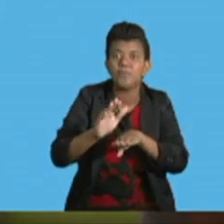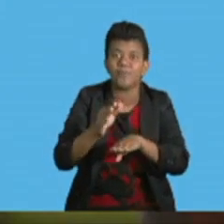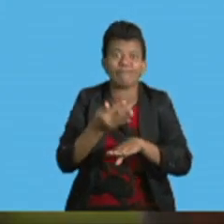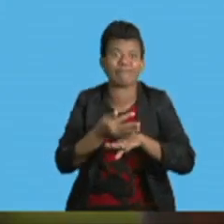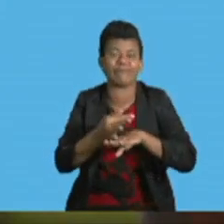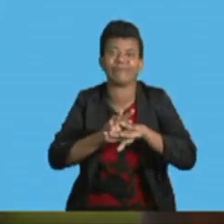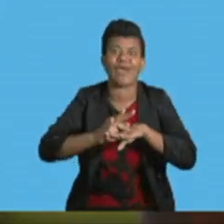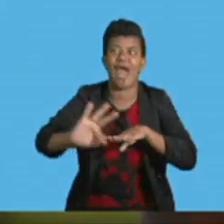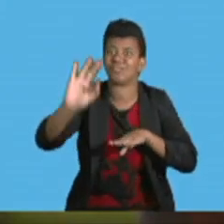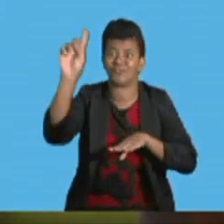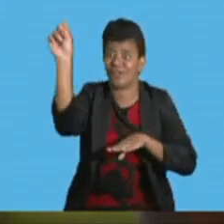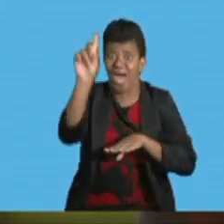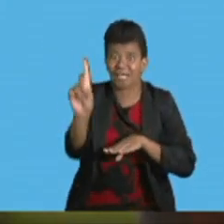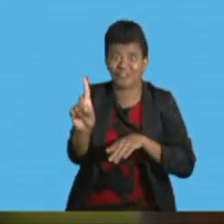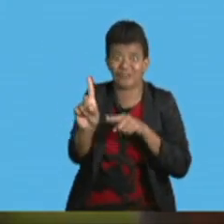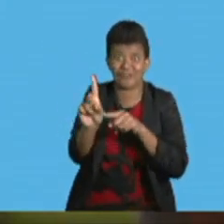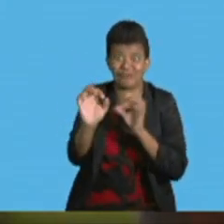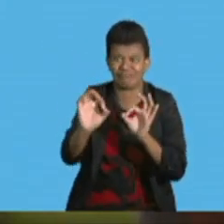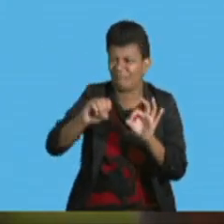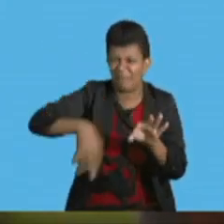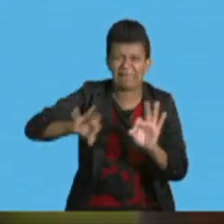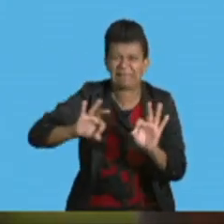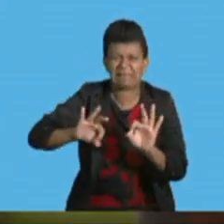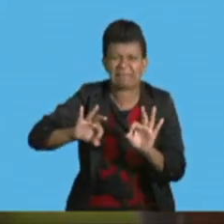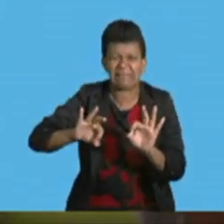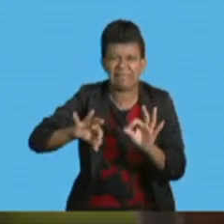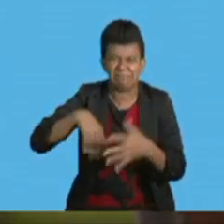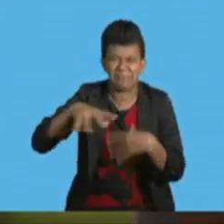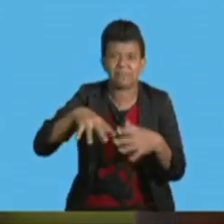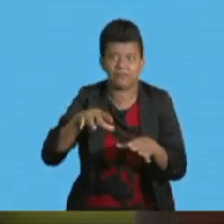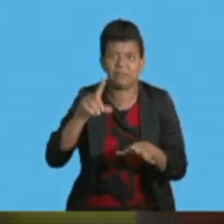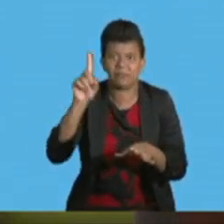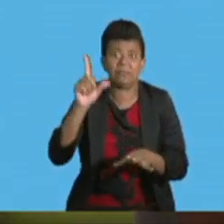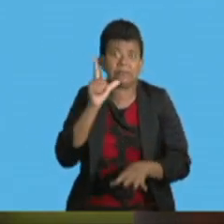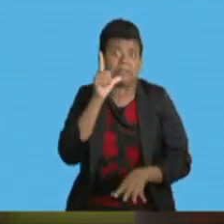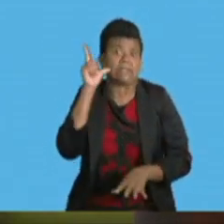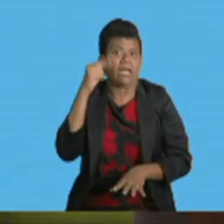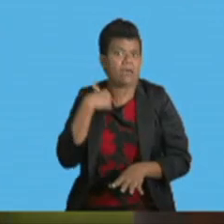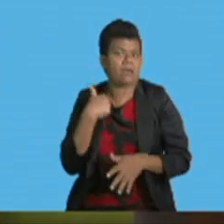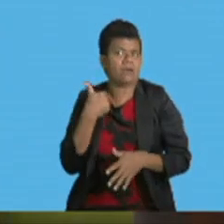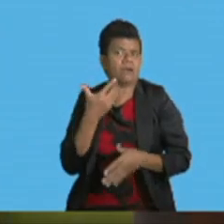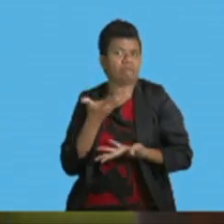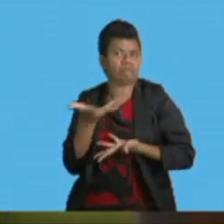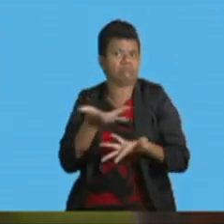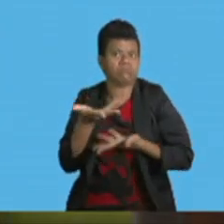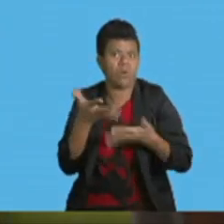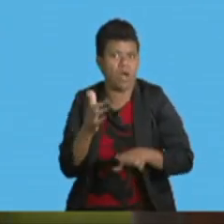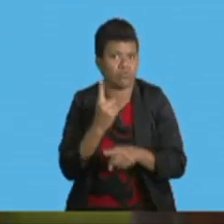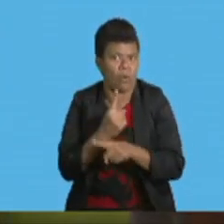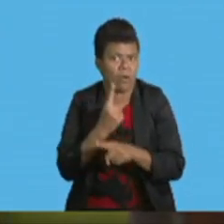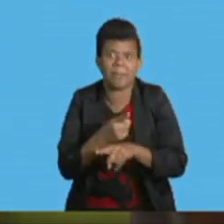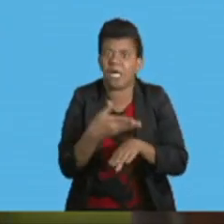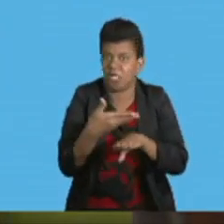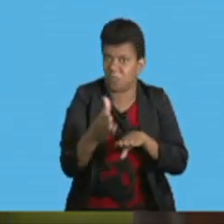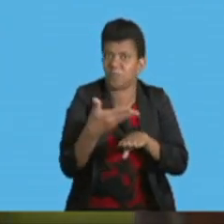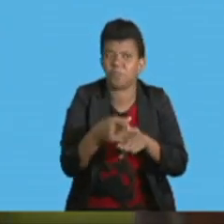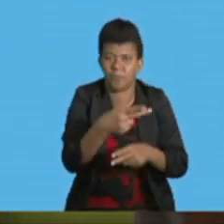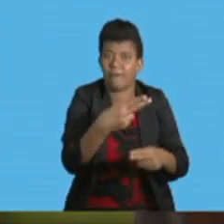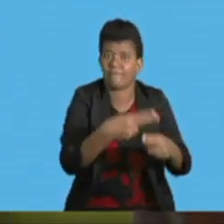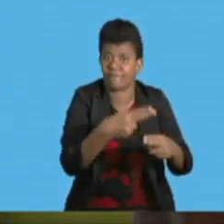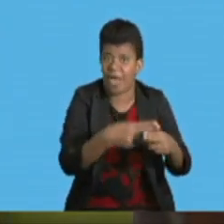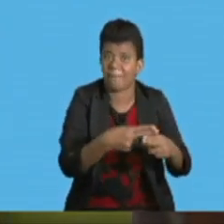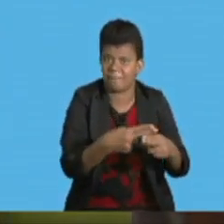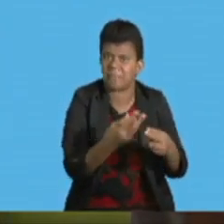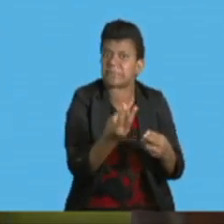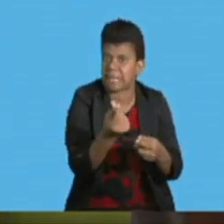online. Yesterday, I talked briefly about the new 5-megawatt Ngelaloa solar farm, and that is an example of some of the